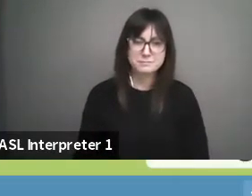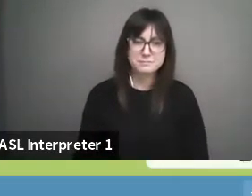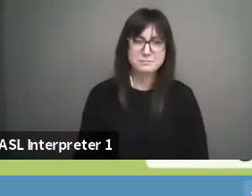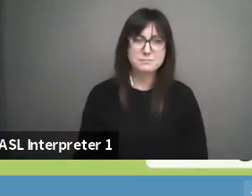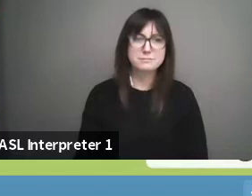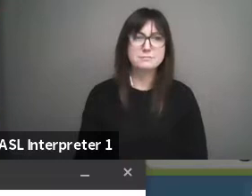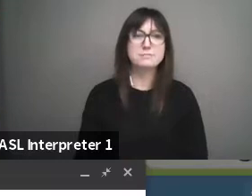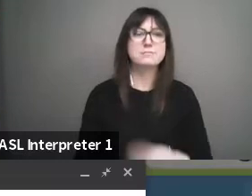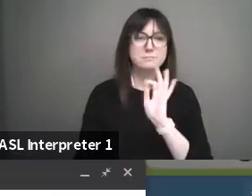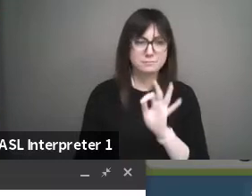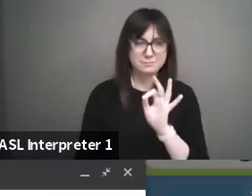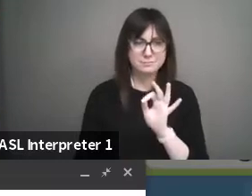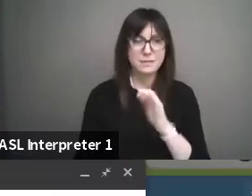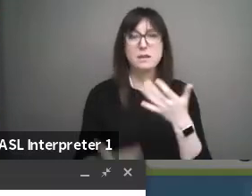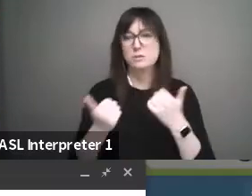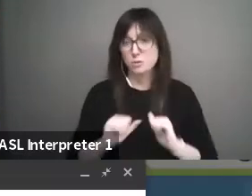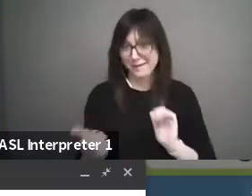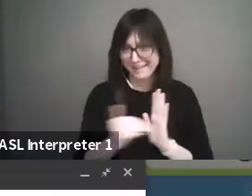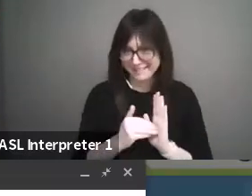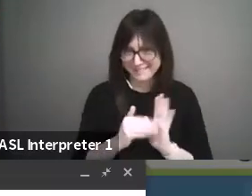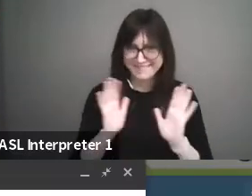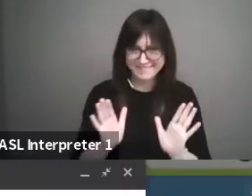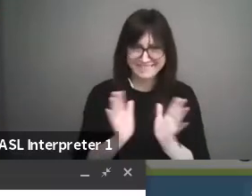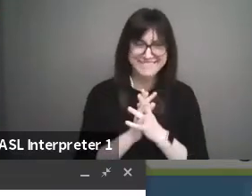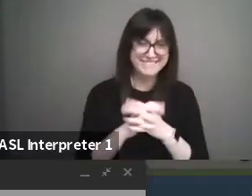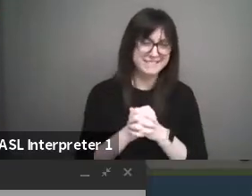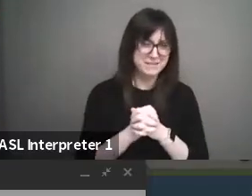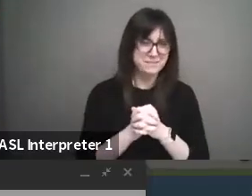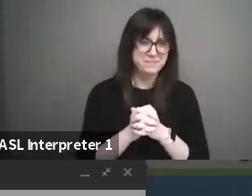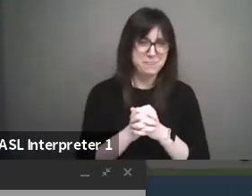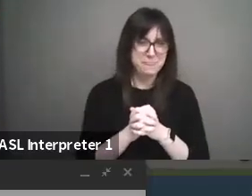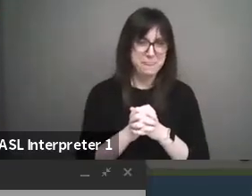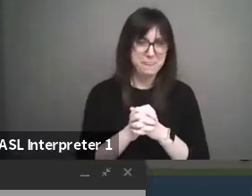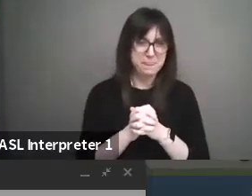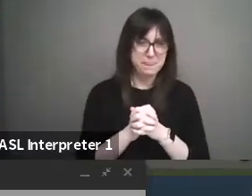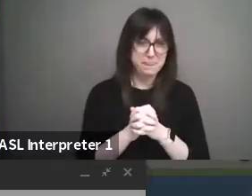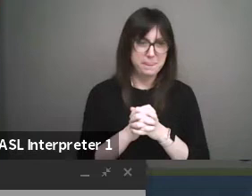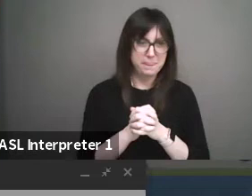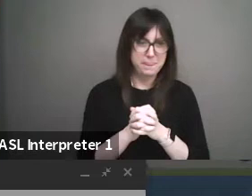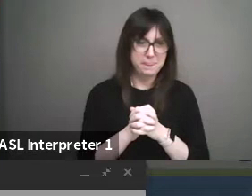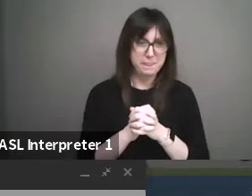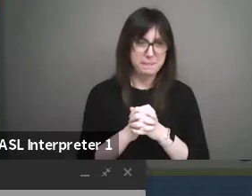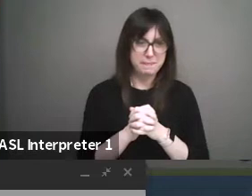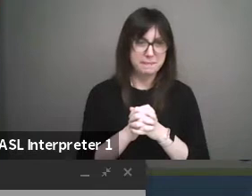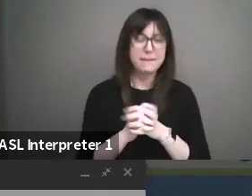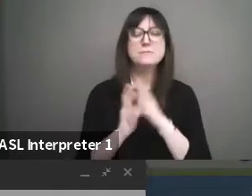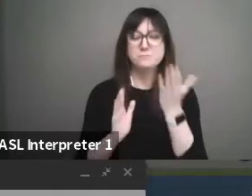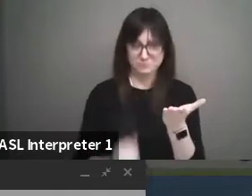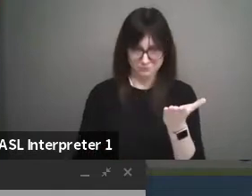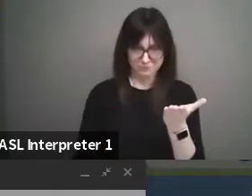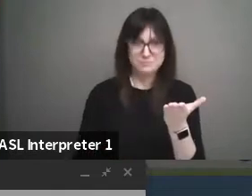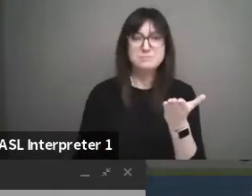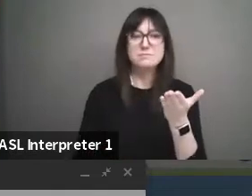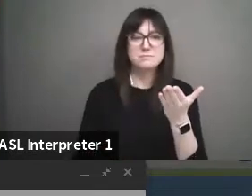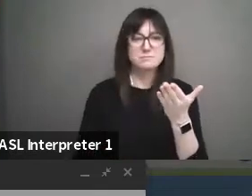So let's try this again. Again, my apologies, my internet. When I select the Vidyard button, as you can see